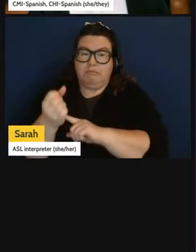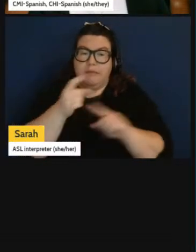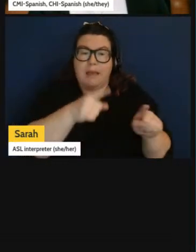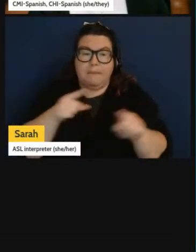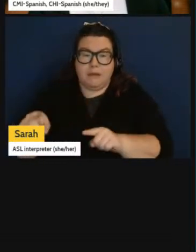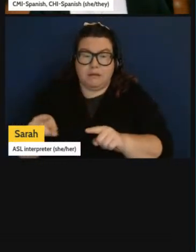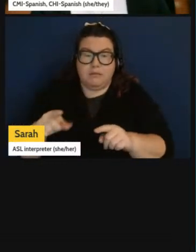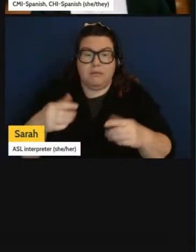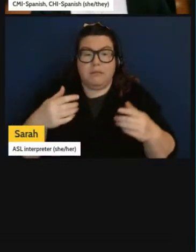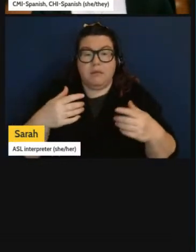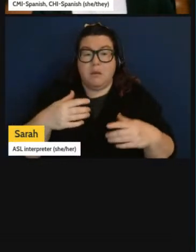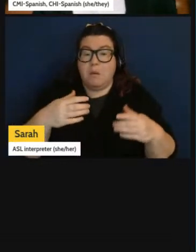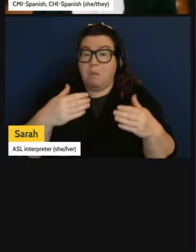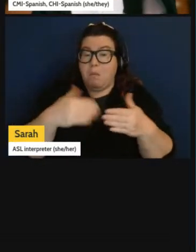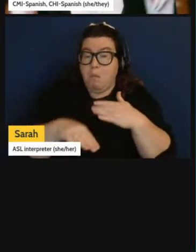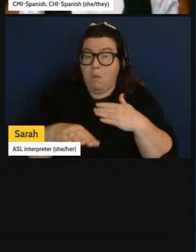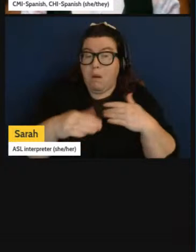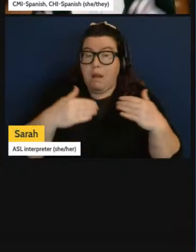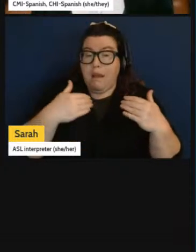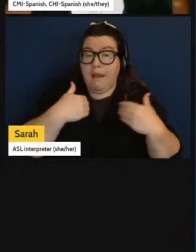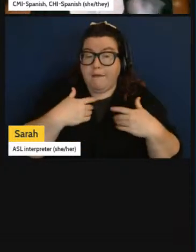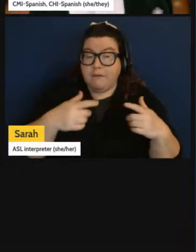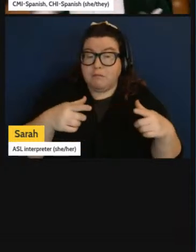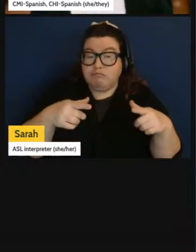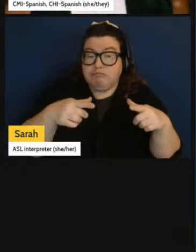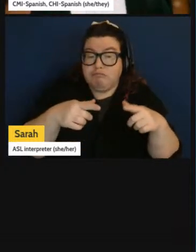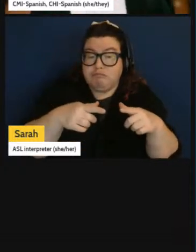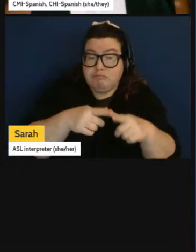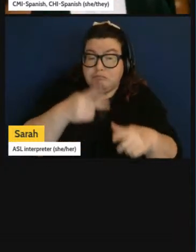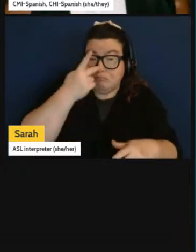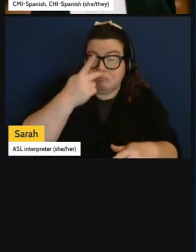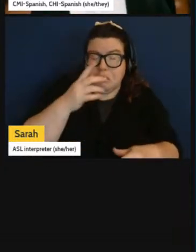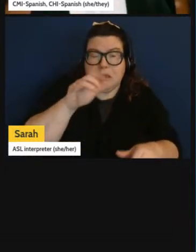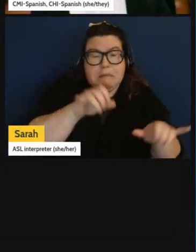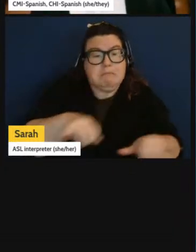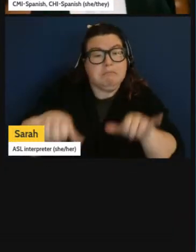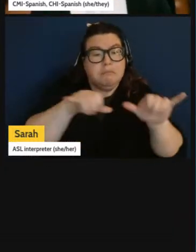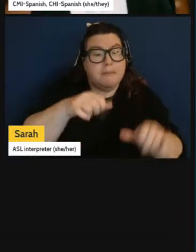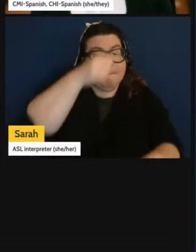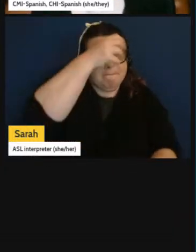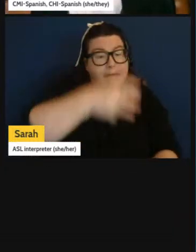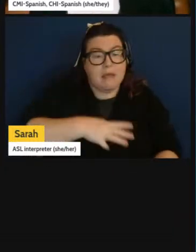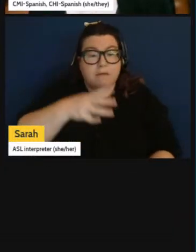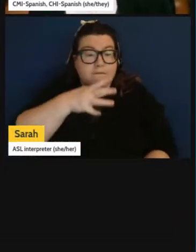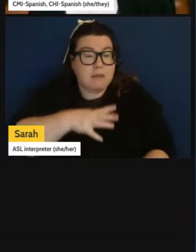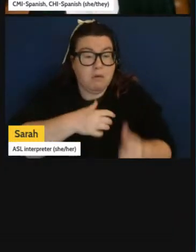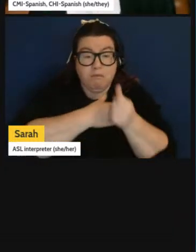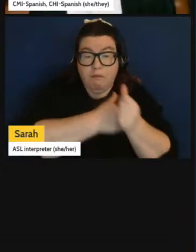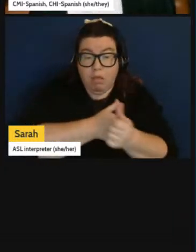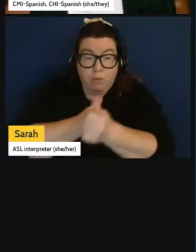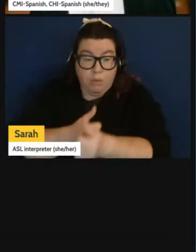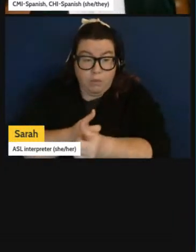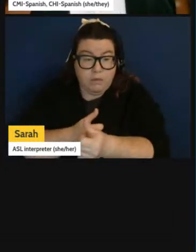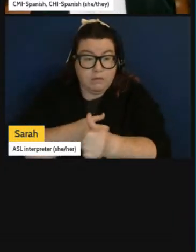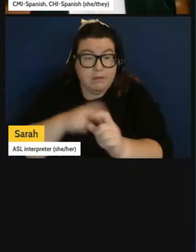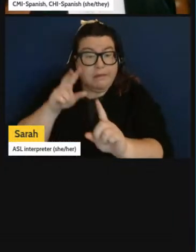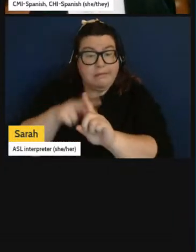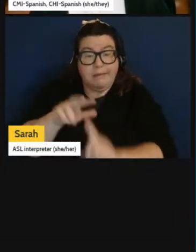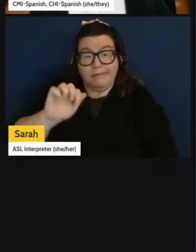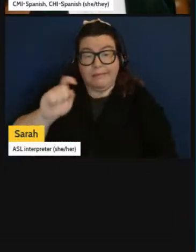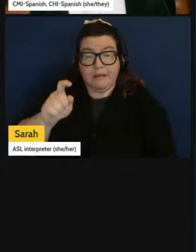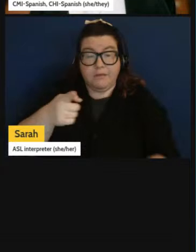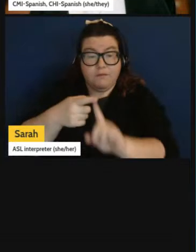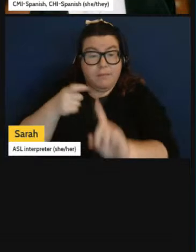with genitalia that might look stereotypically male or female, and then assigned a sex based on